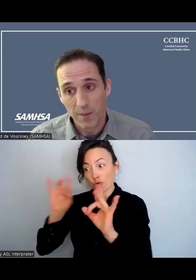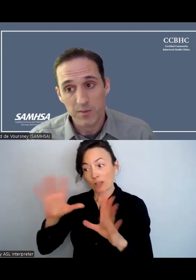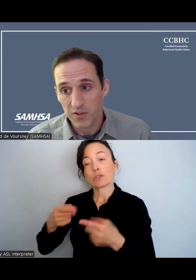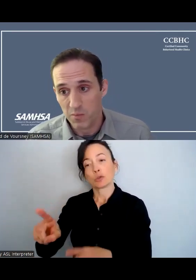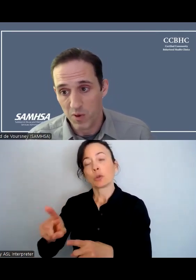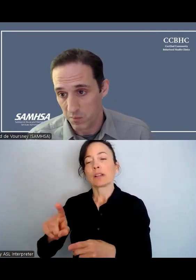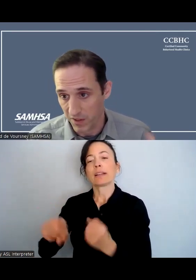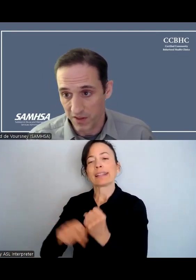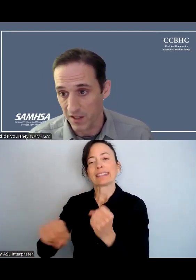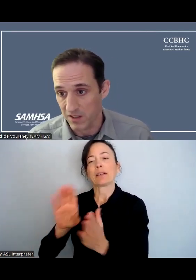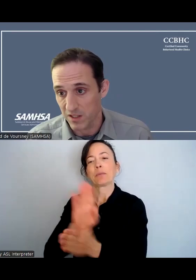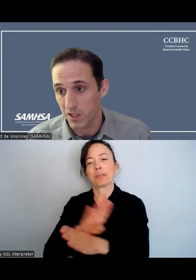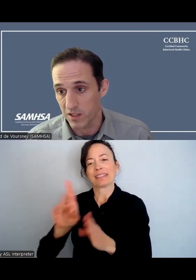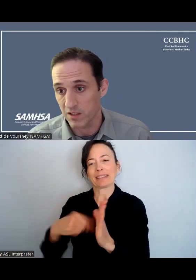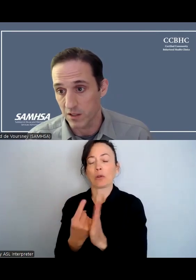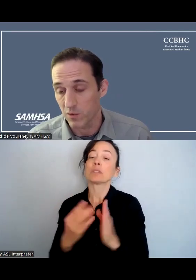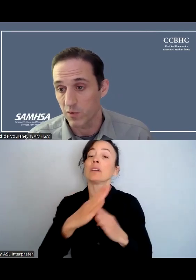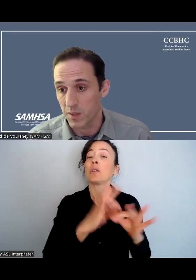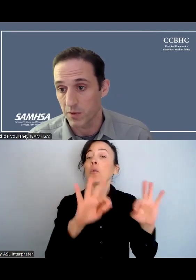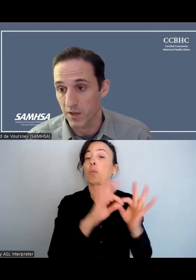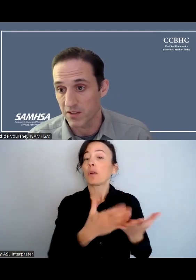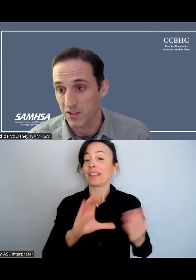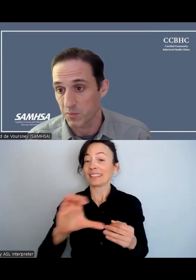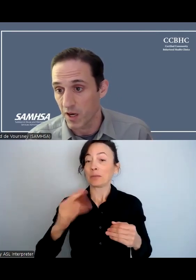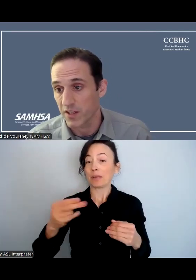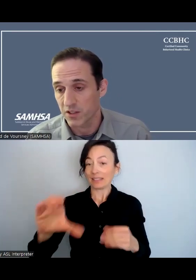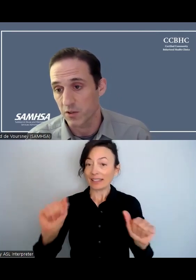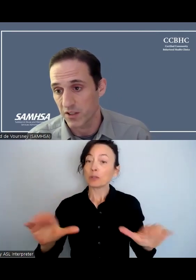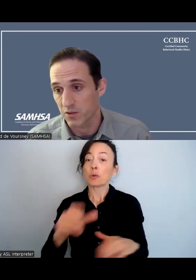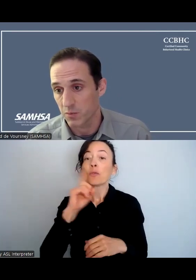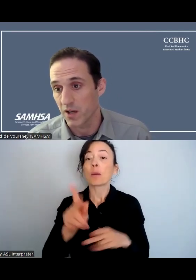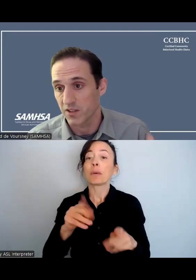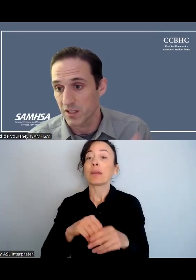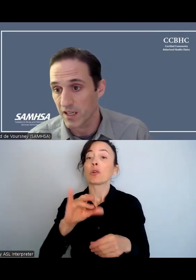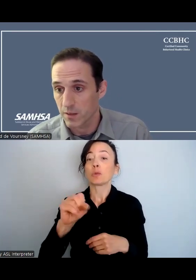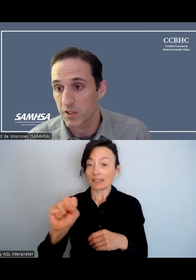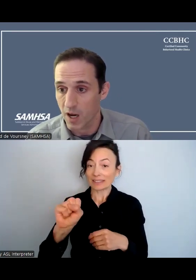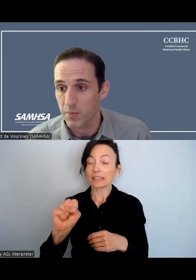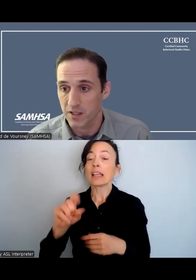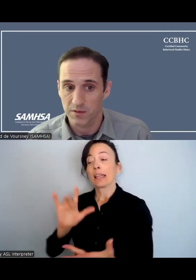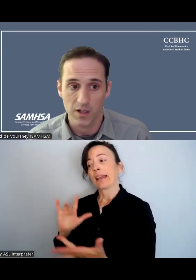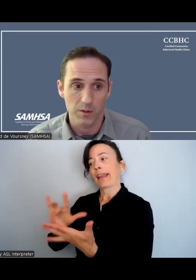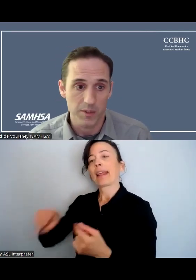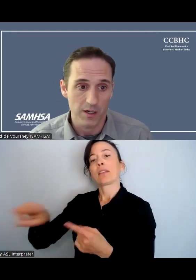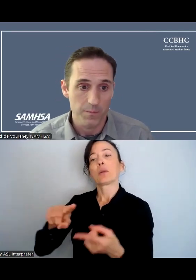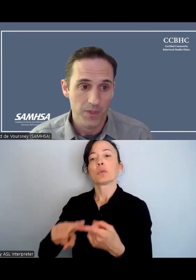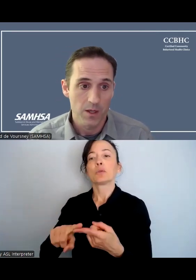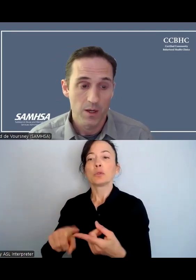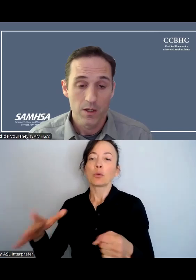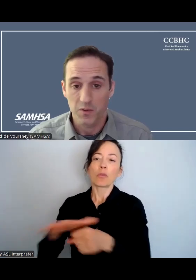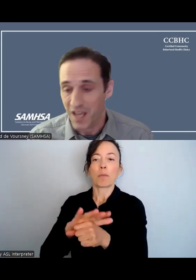I think perhaps the most important thing that CCBHCs can do for people in crisis is beyond the initial crisis response is connect them to comprehensive follow-up